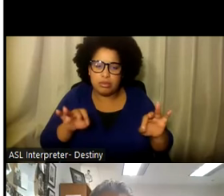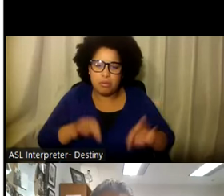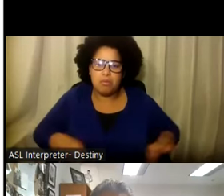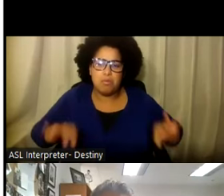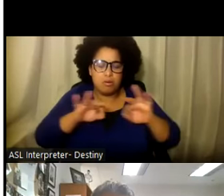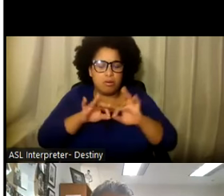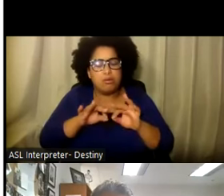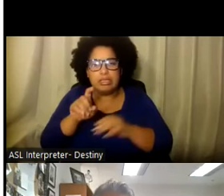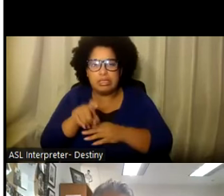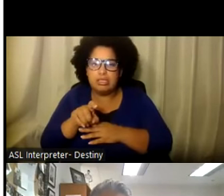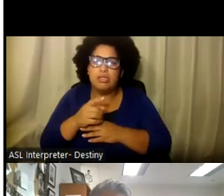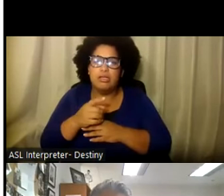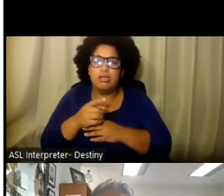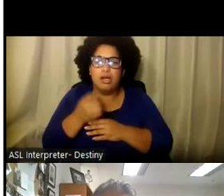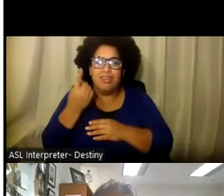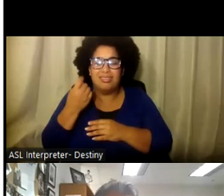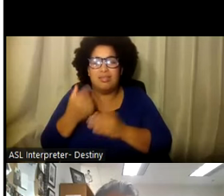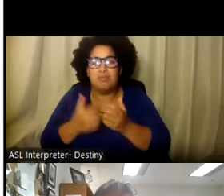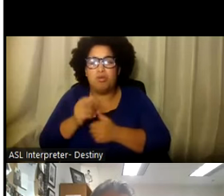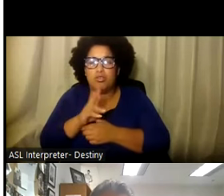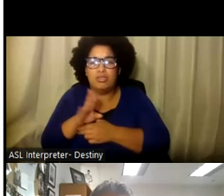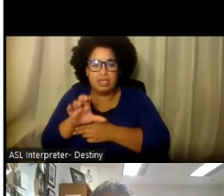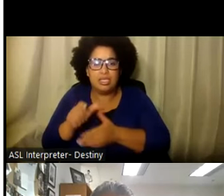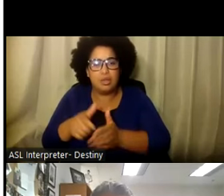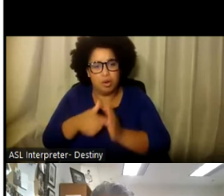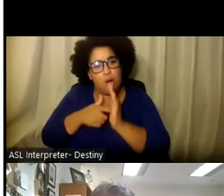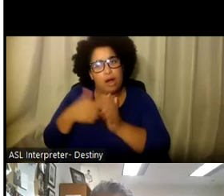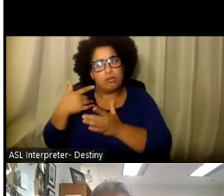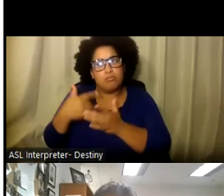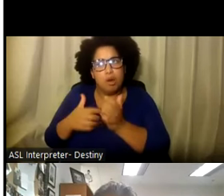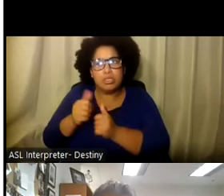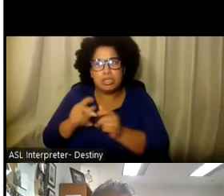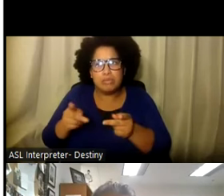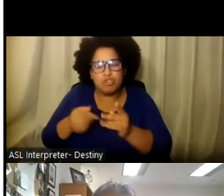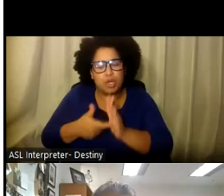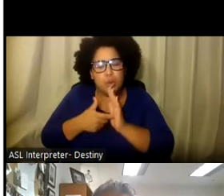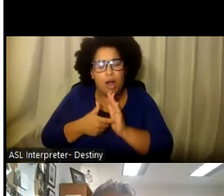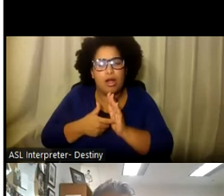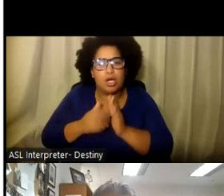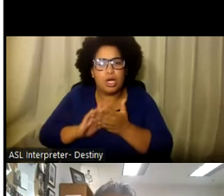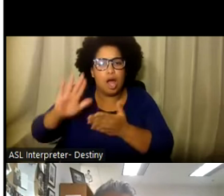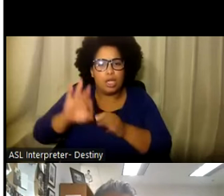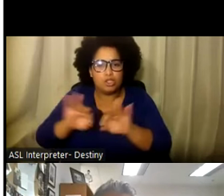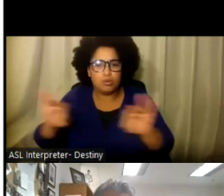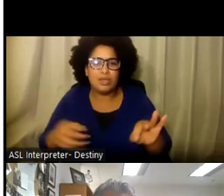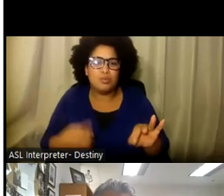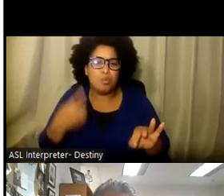center physicians do require college degrees, so that is one of the other reasons for doing something like